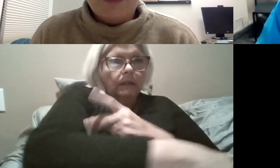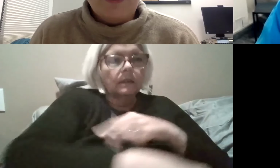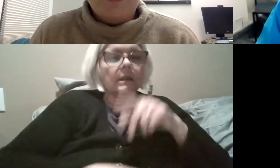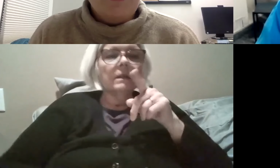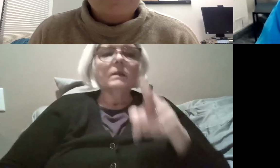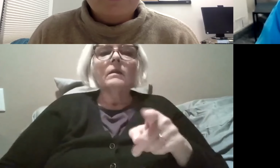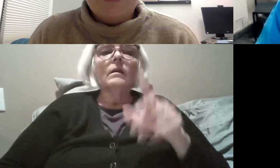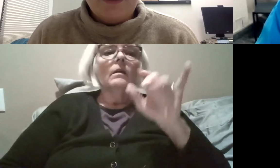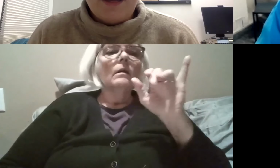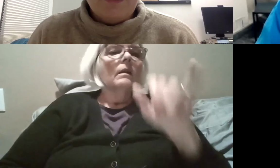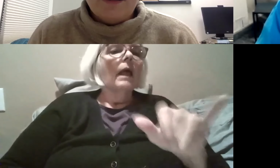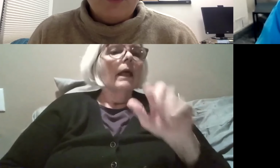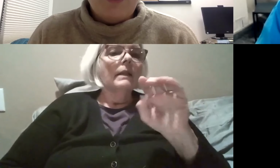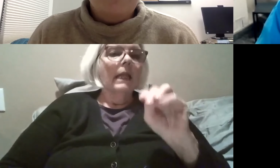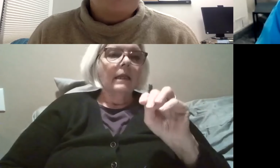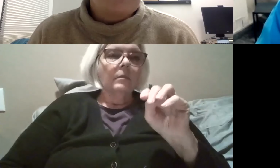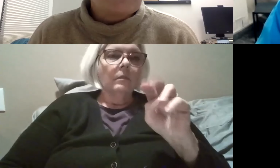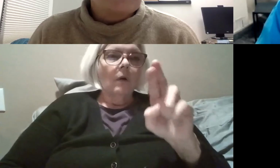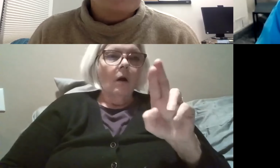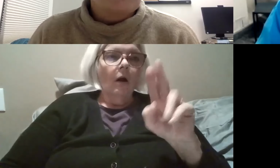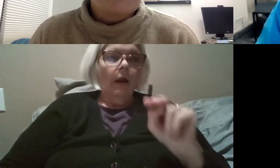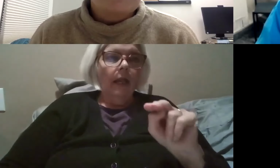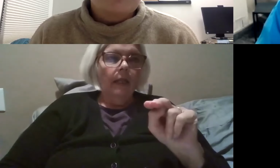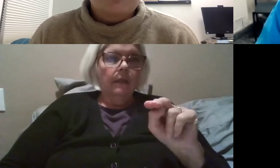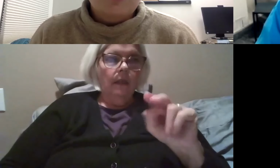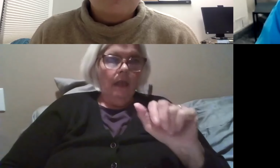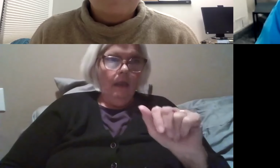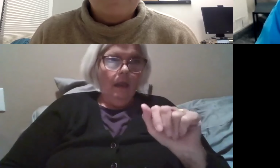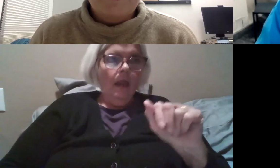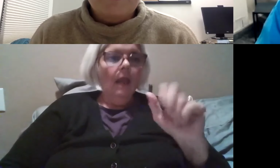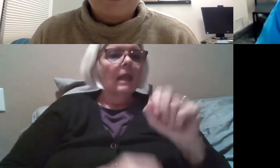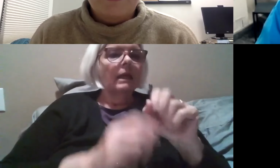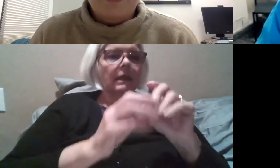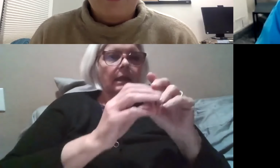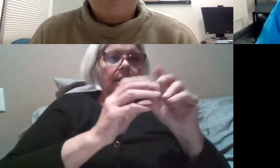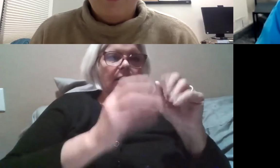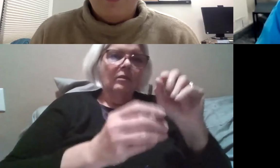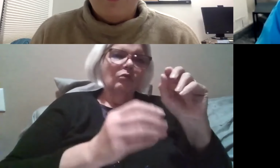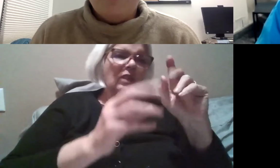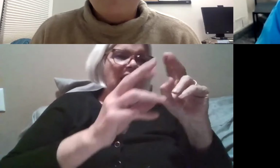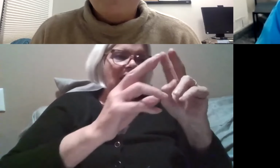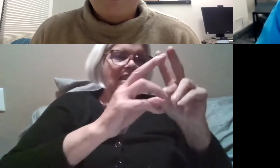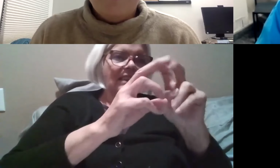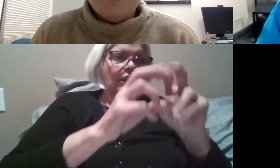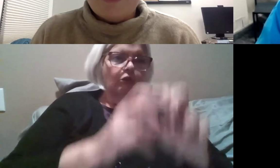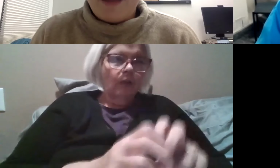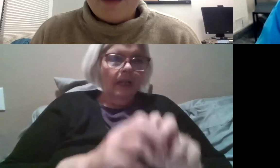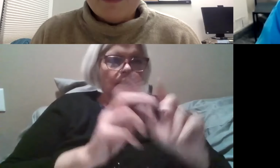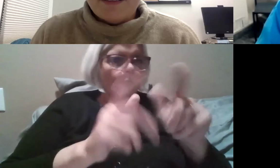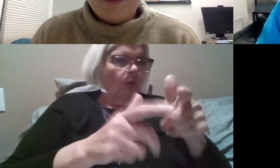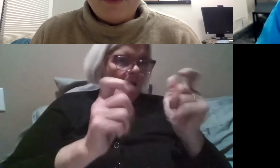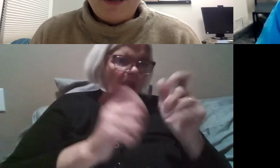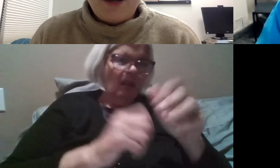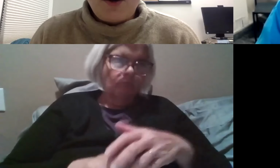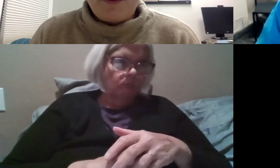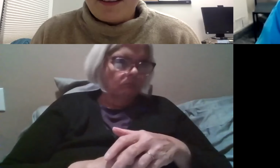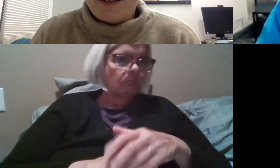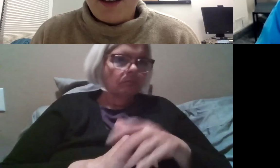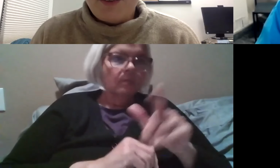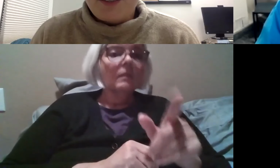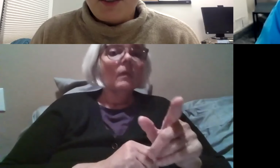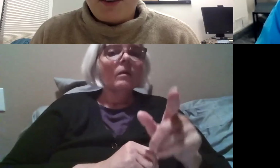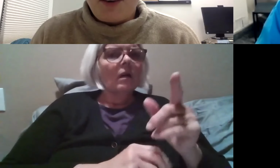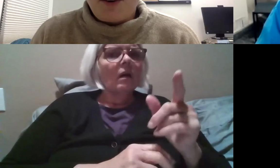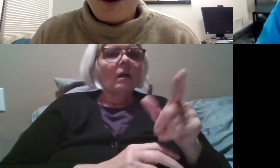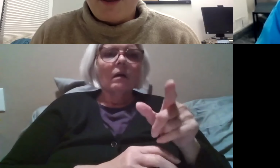your DNA in any way, but it can send a message to the DNA. There's an excellent video that's